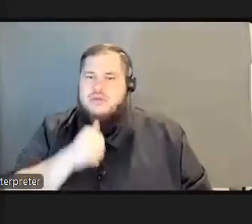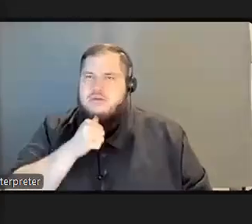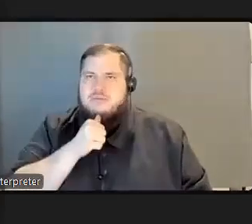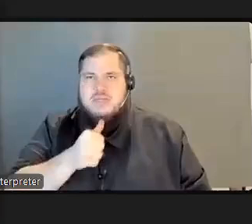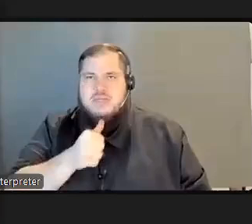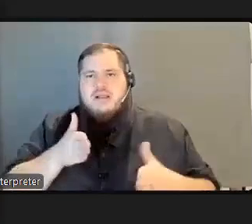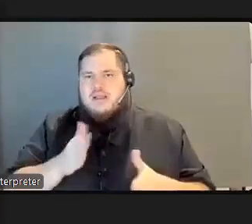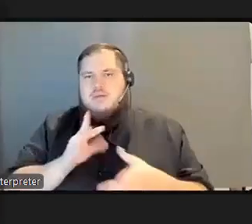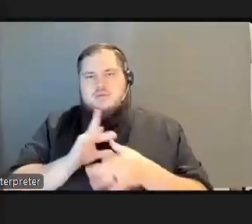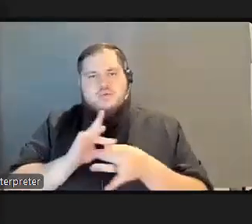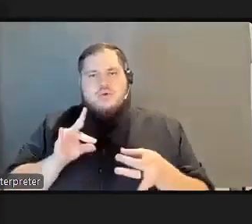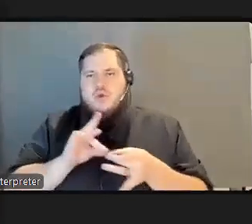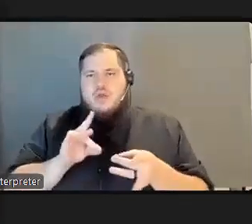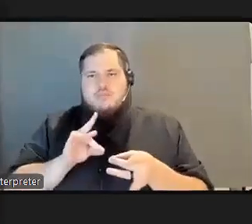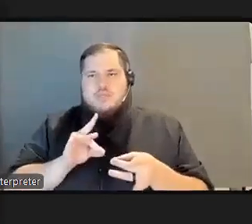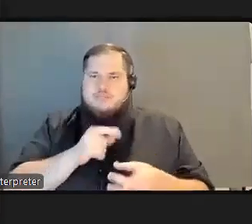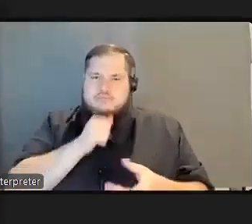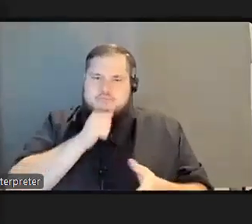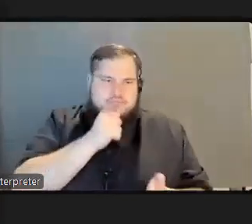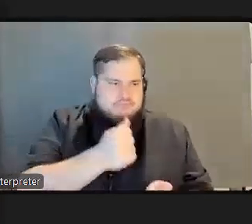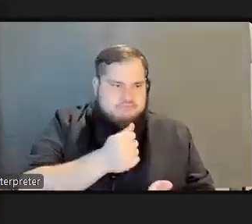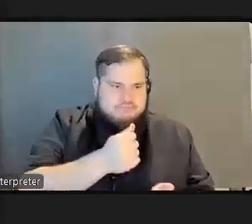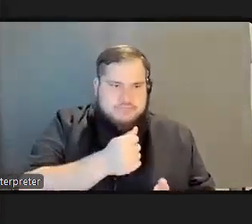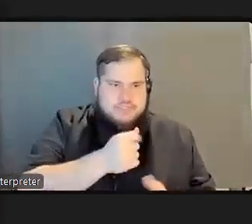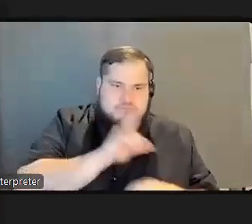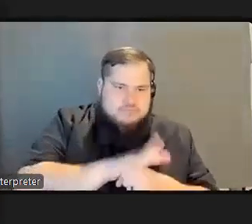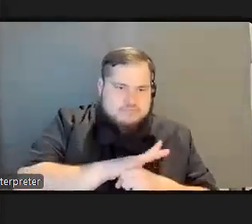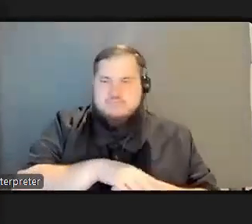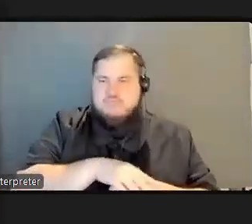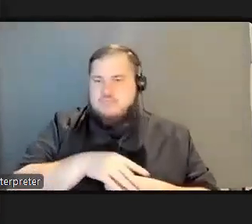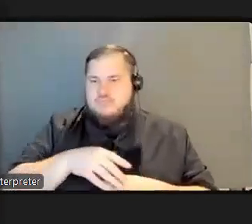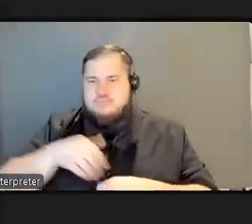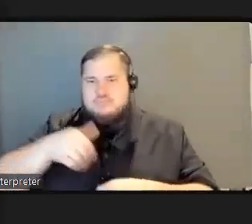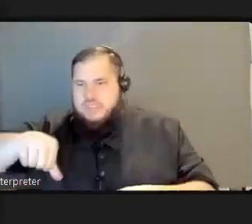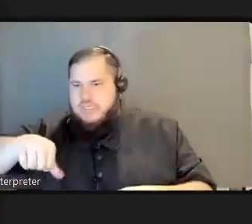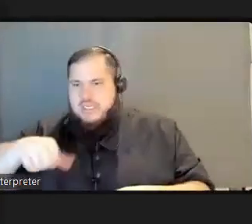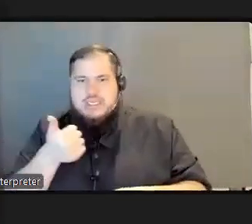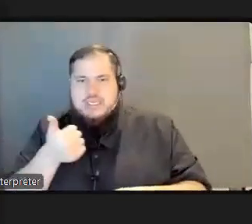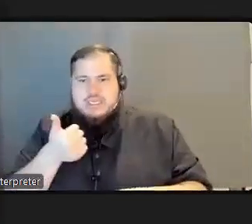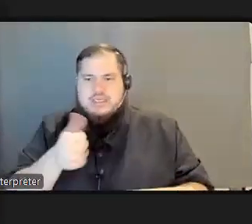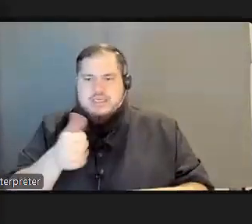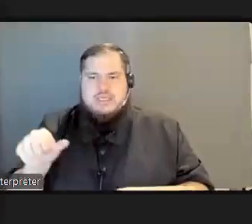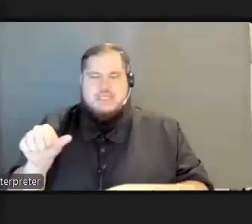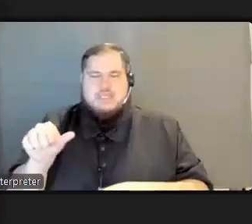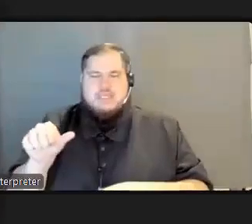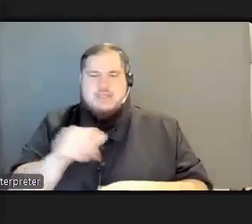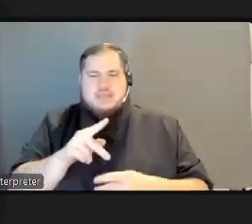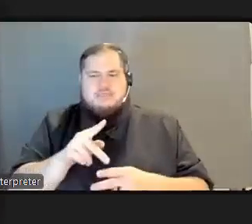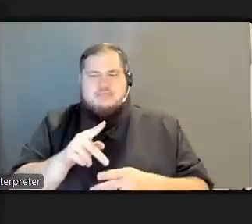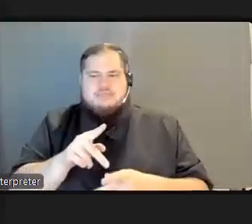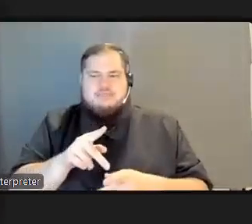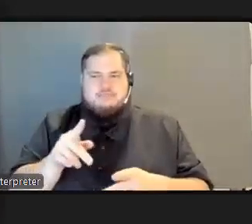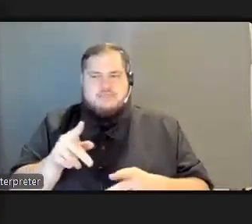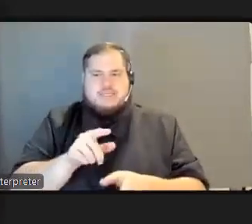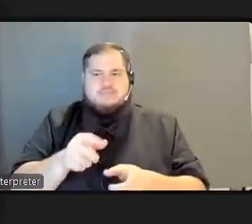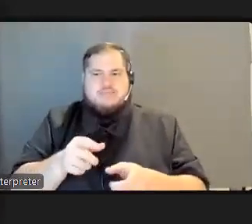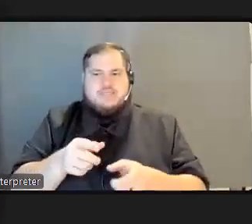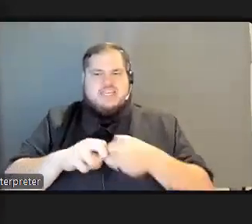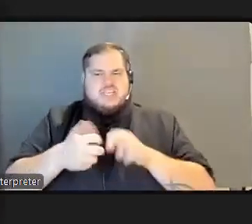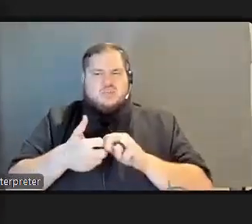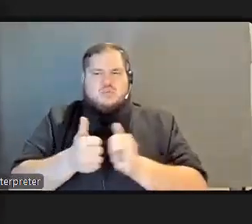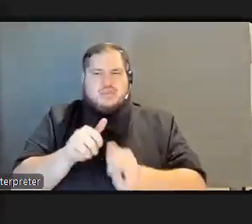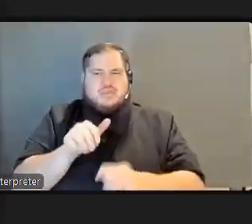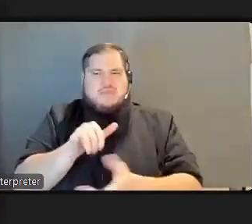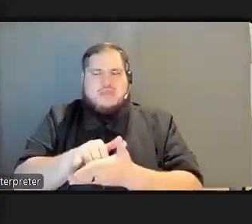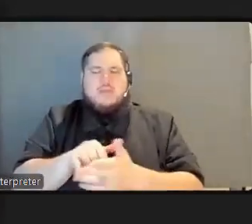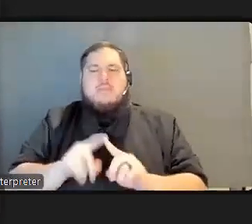comment, confirm or deny any personnel issues. So I can't comment on that. But that I can assure you that we